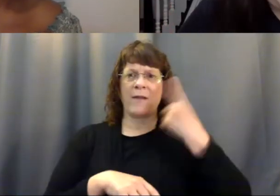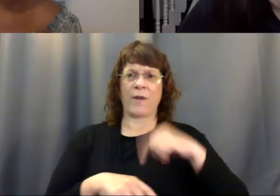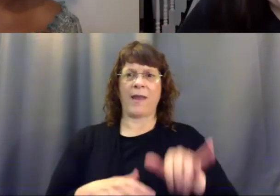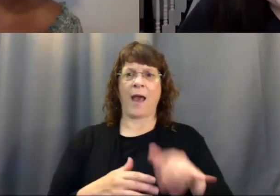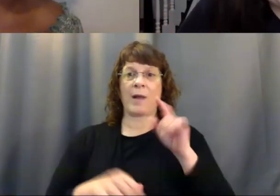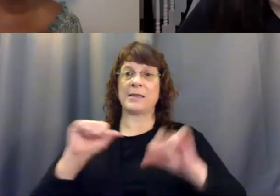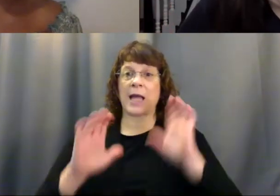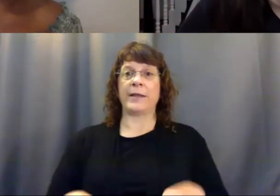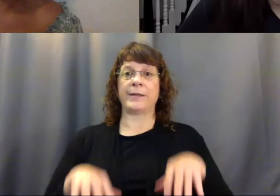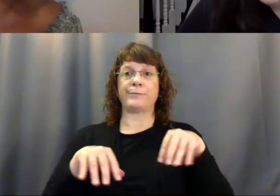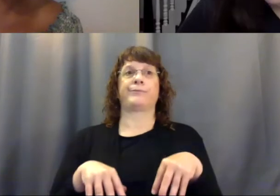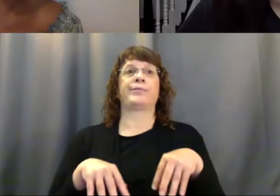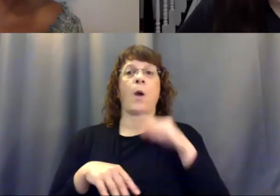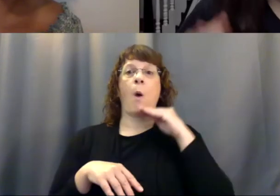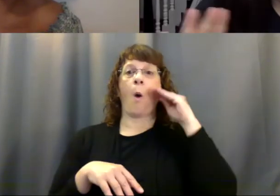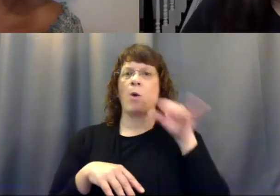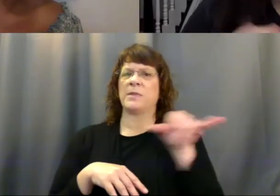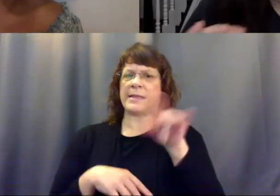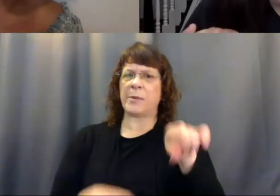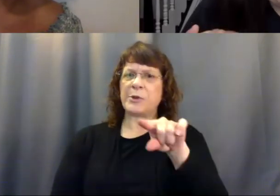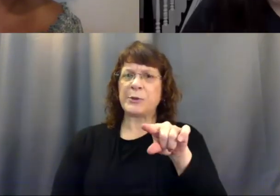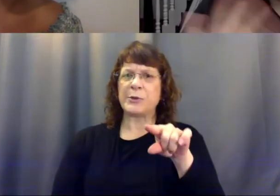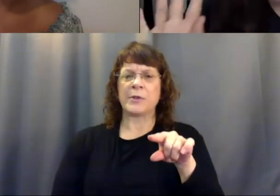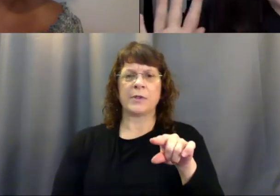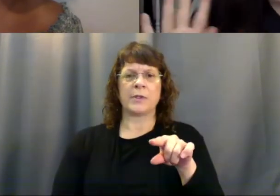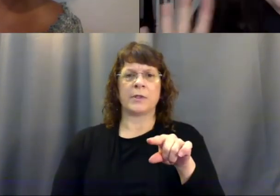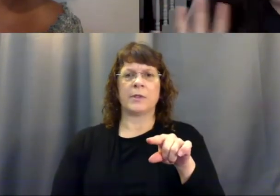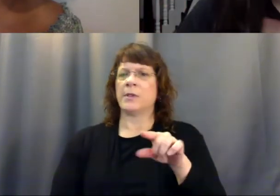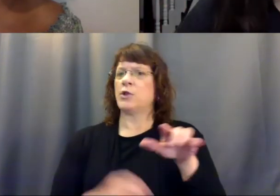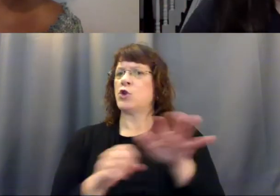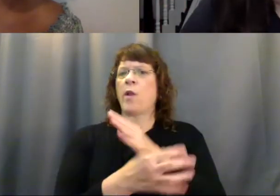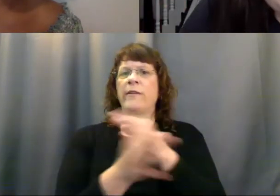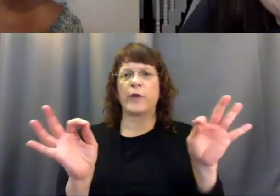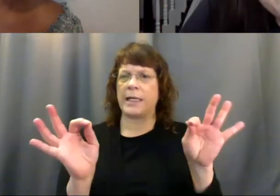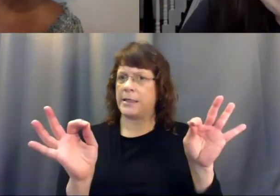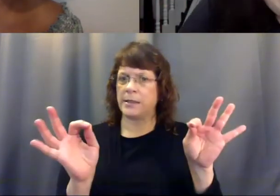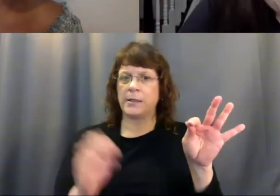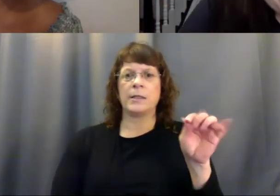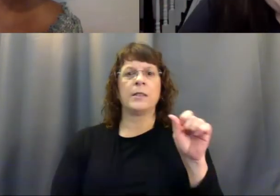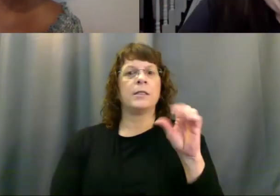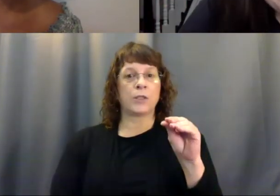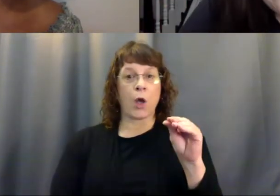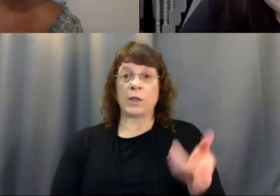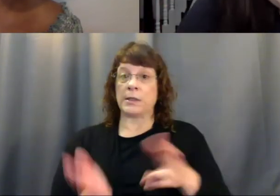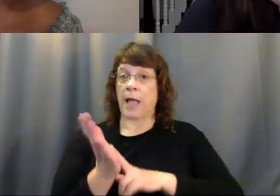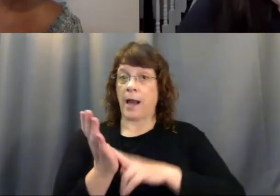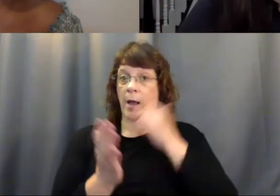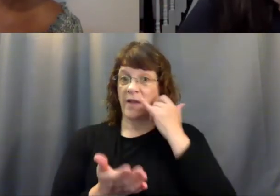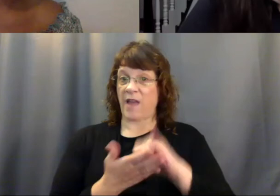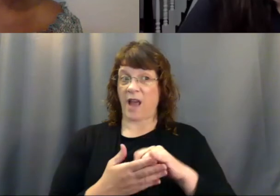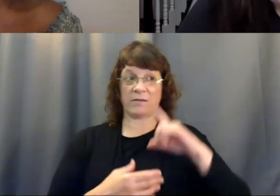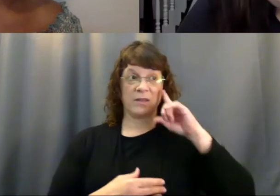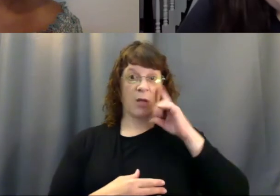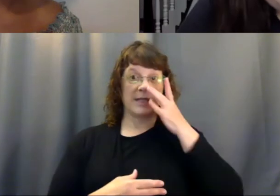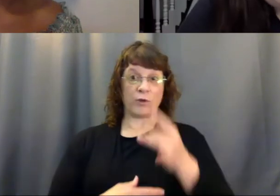like you are. So feel free. Oh, and our program is totally free. So sign up if that sounds like something that's